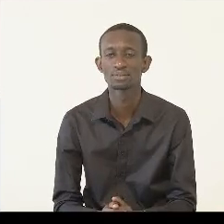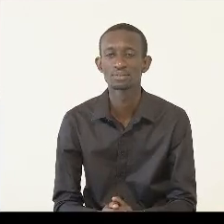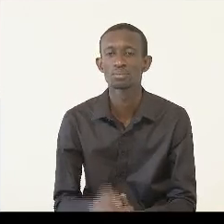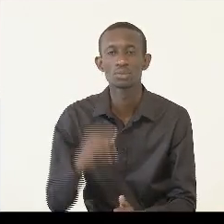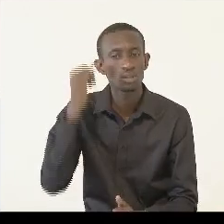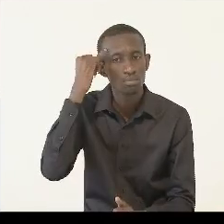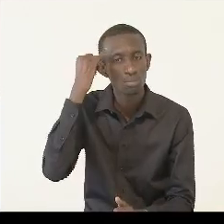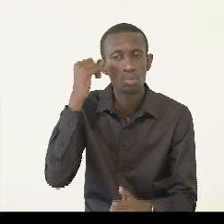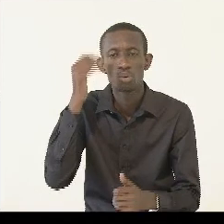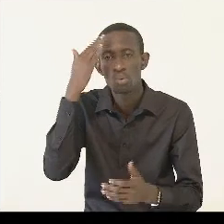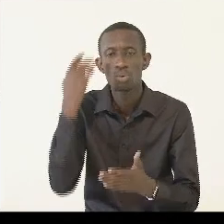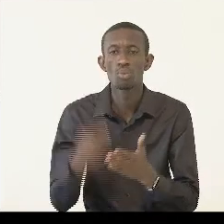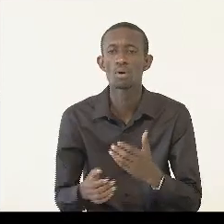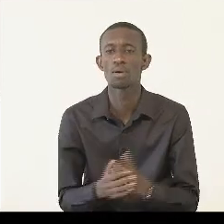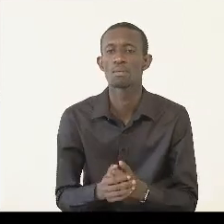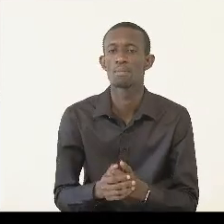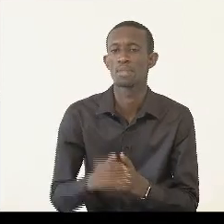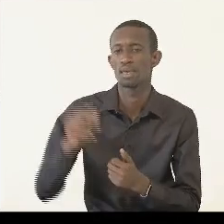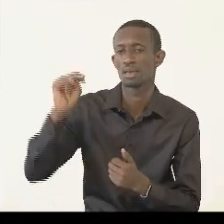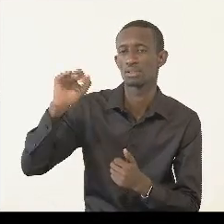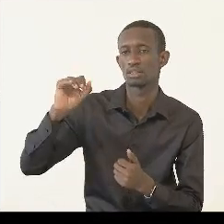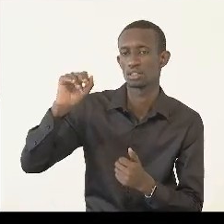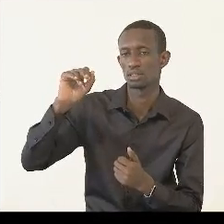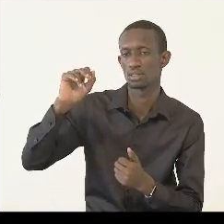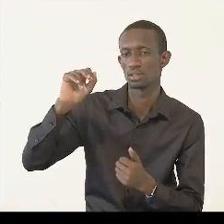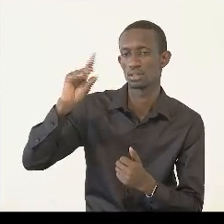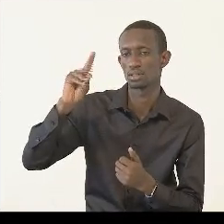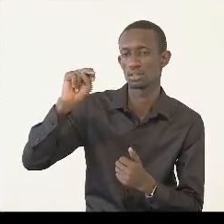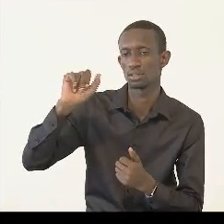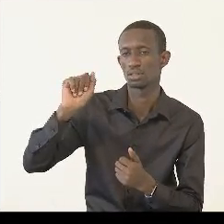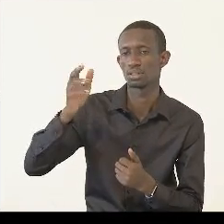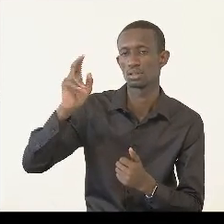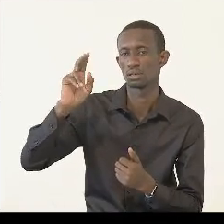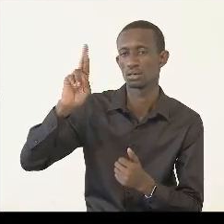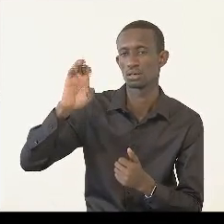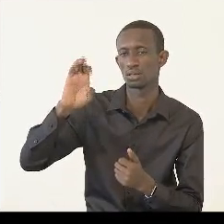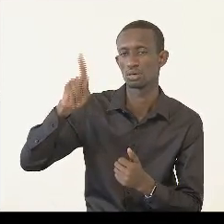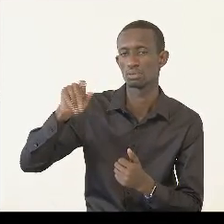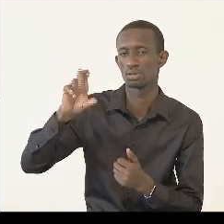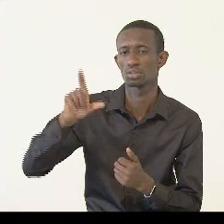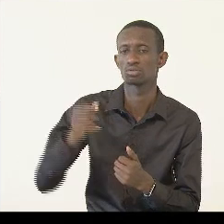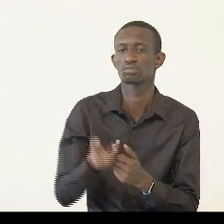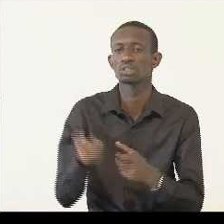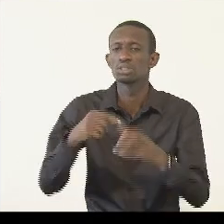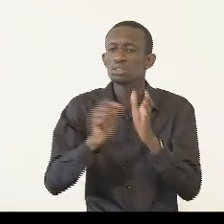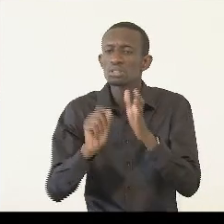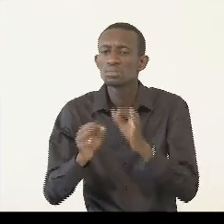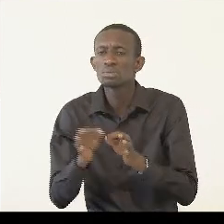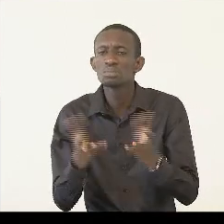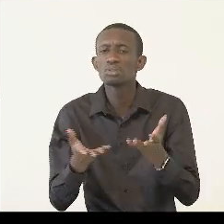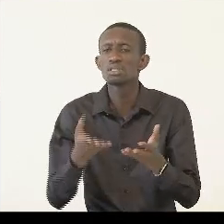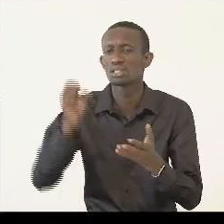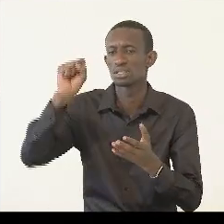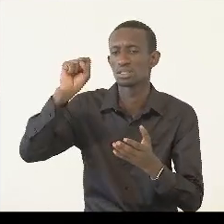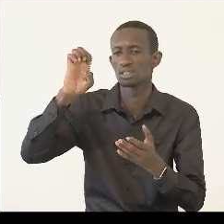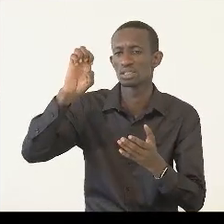Suggests why DNA replication is described as semi-conservative. Come on, you guys. We watched the clip. We saw the sum up of the images. Semi-conservative